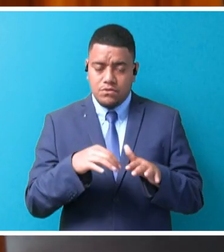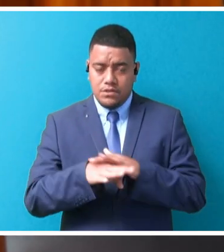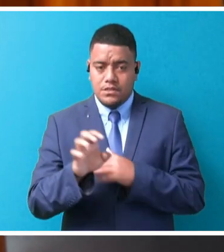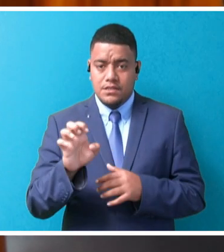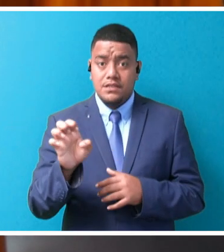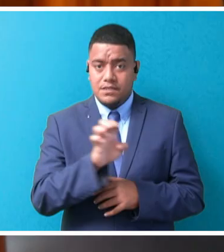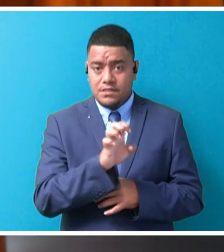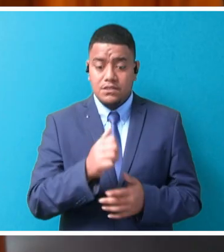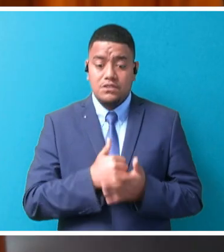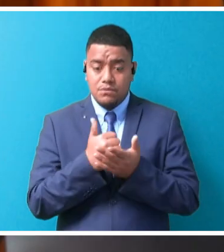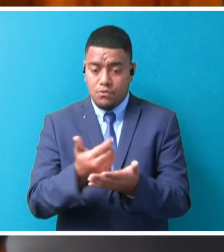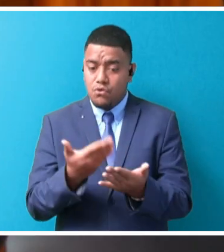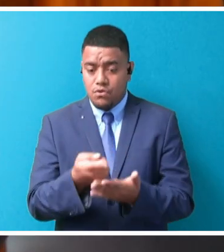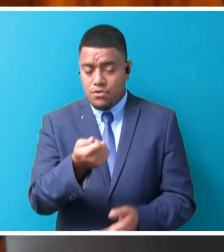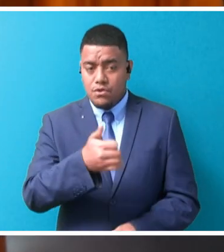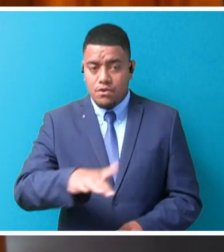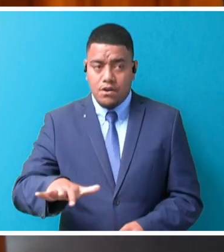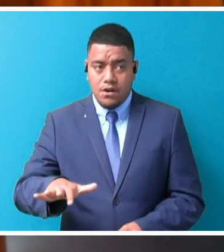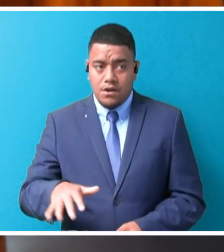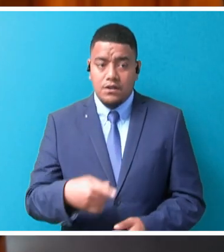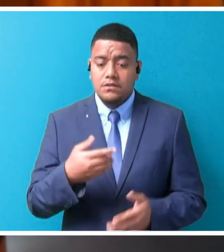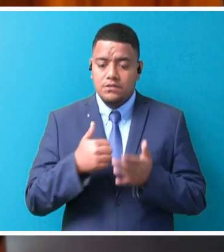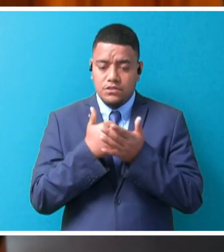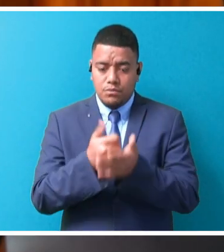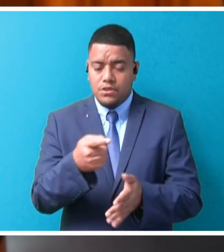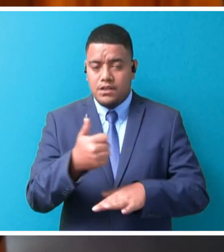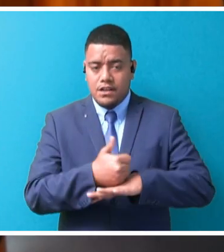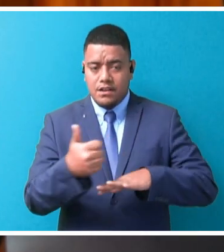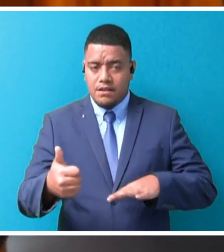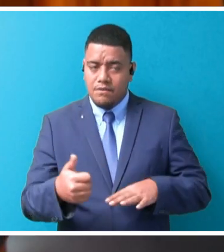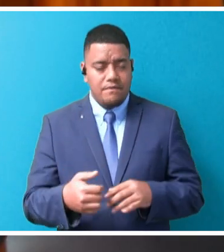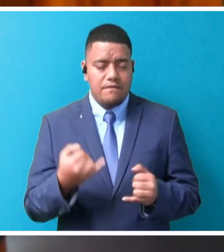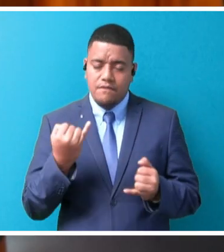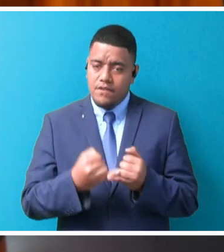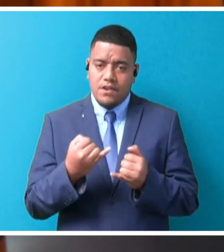The support on the ground, supporting the government, has been overwhelming.